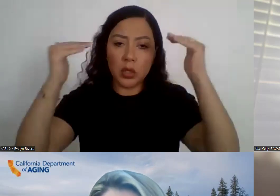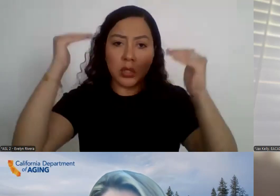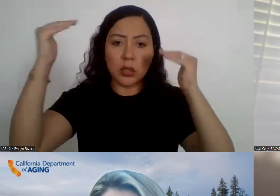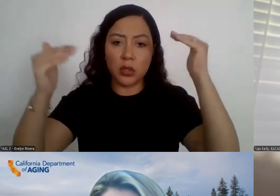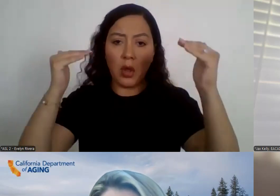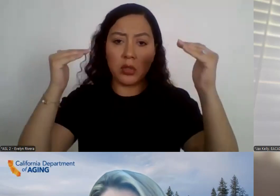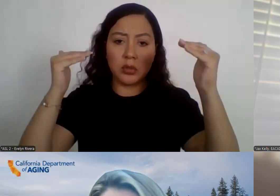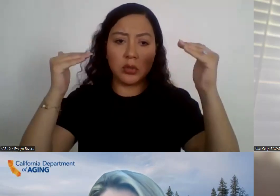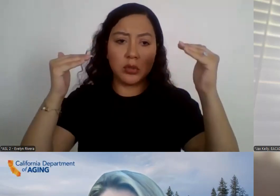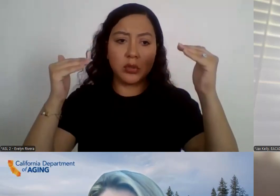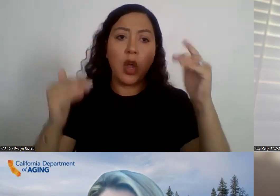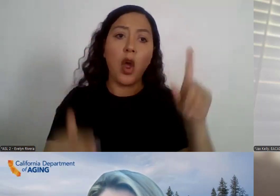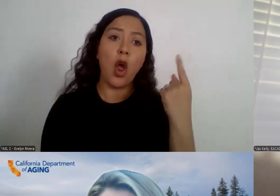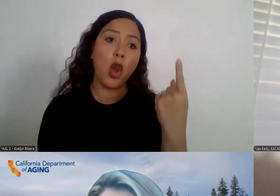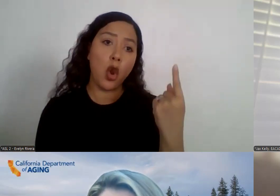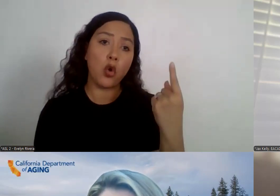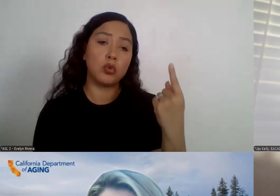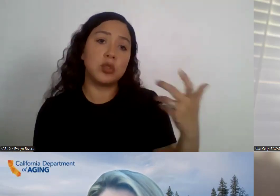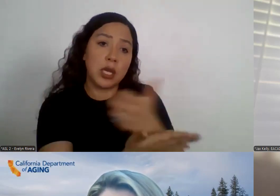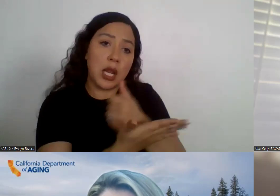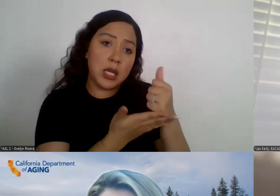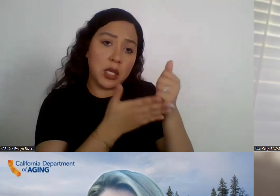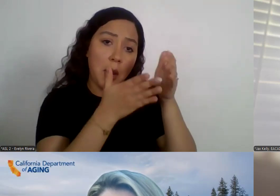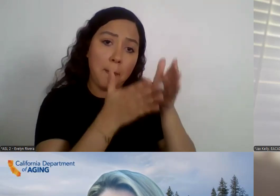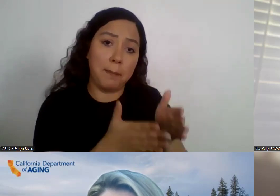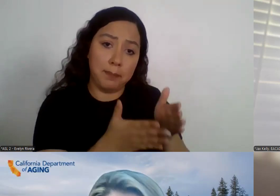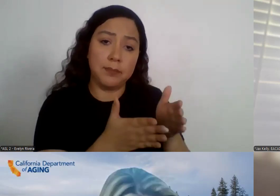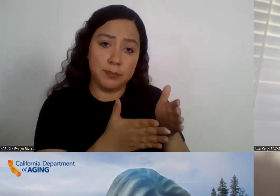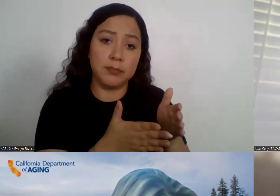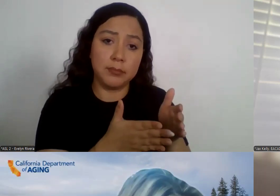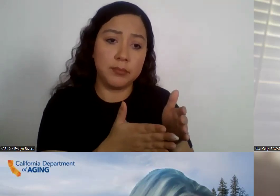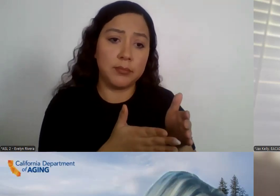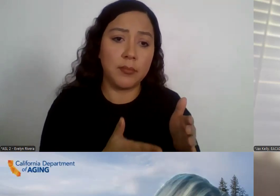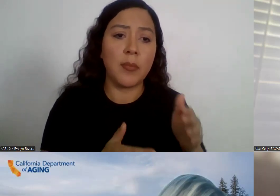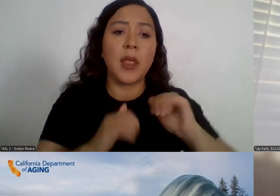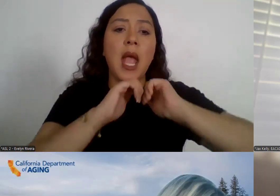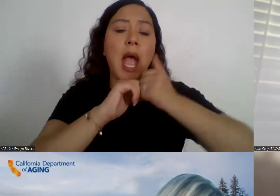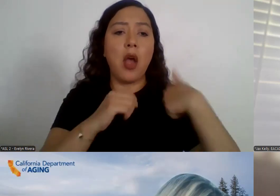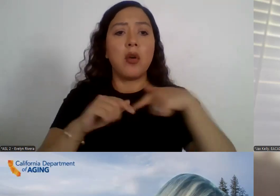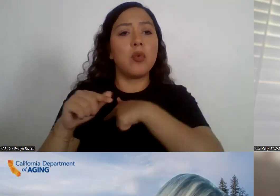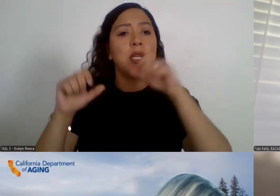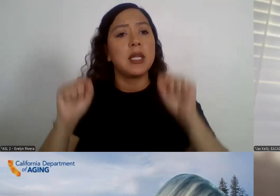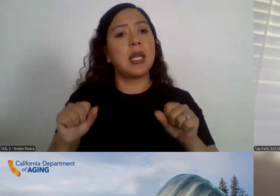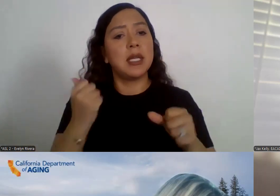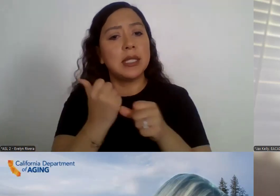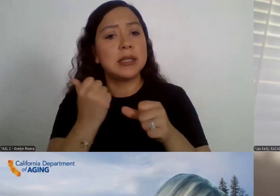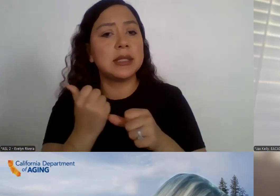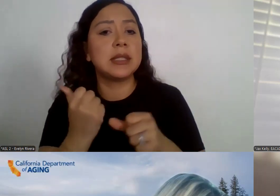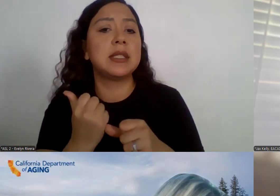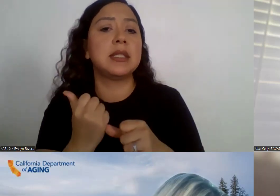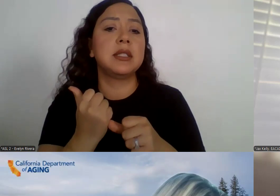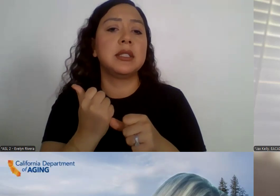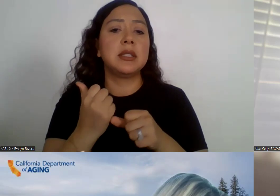agers. What can we do to assist individuals that are older adult orphans, those that no